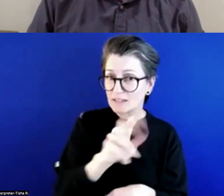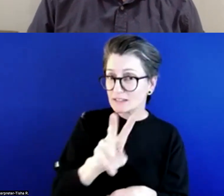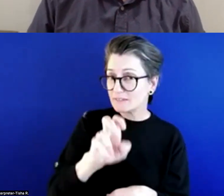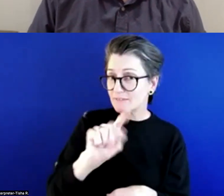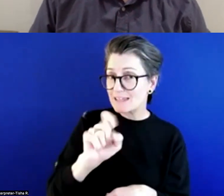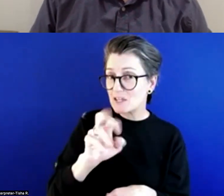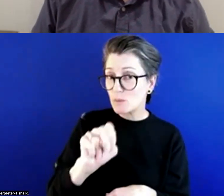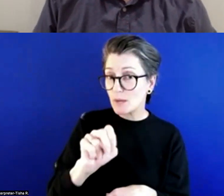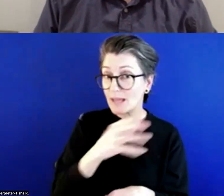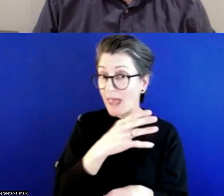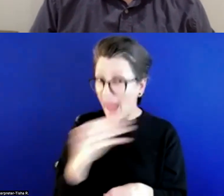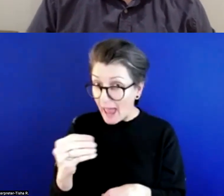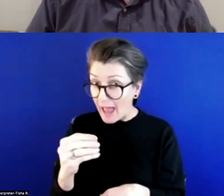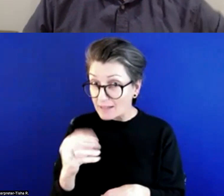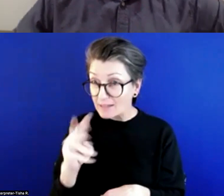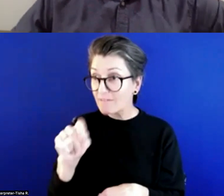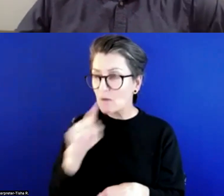disability experience?